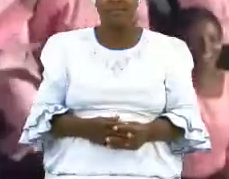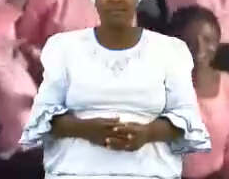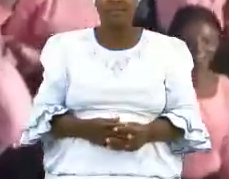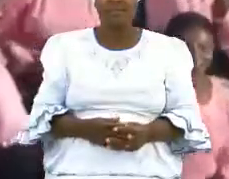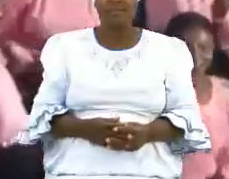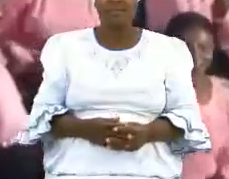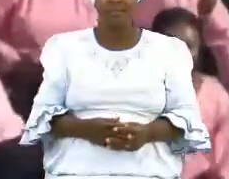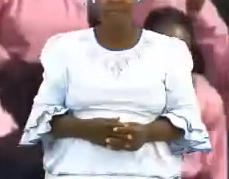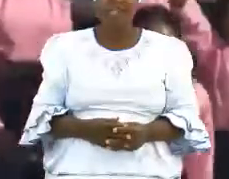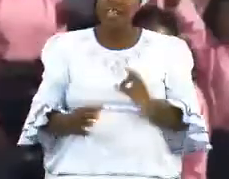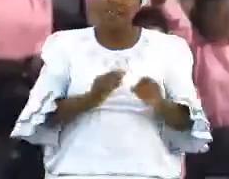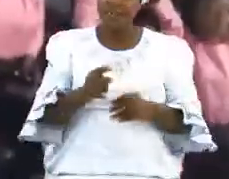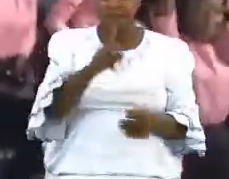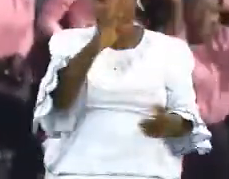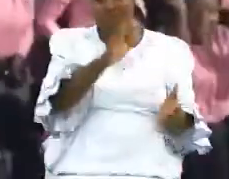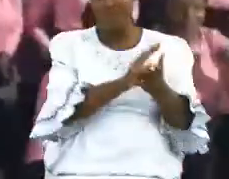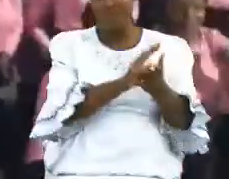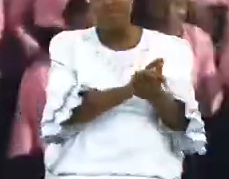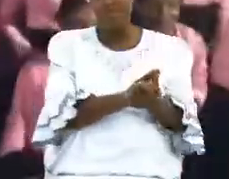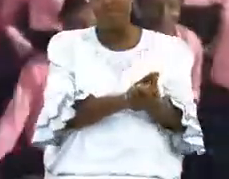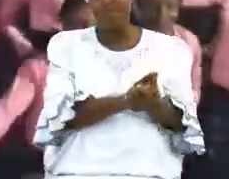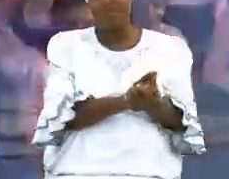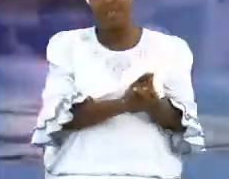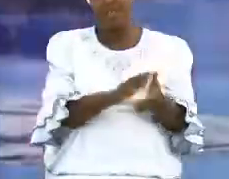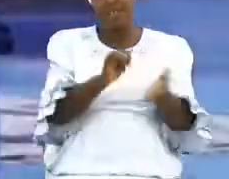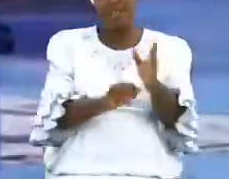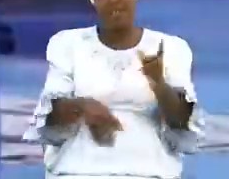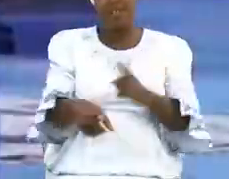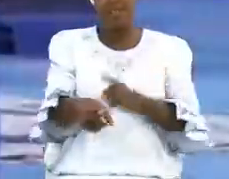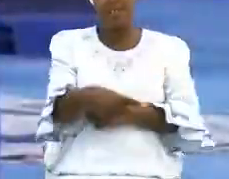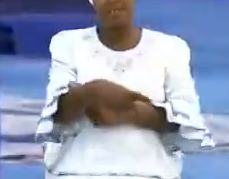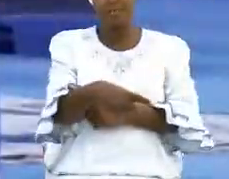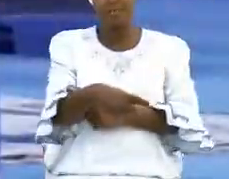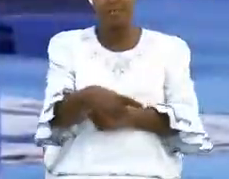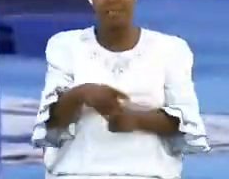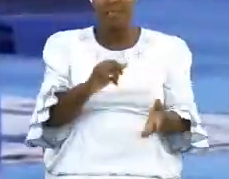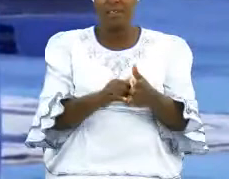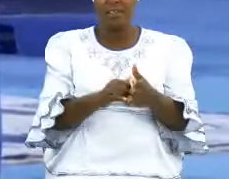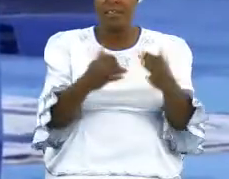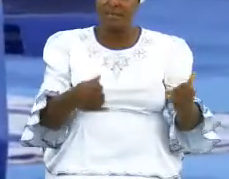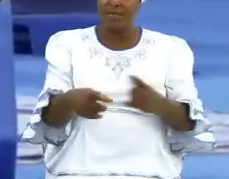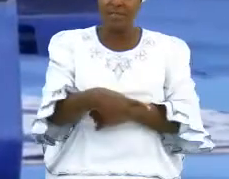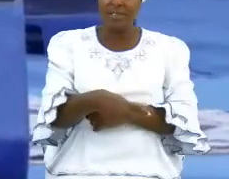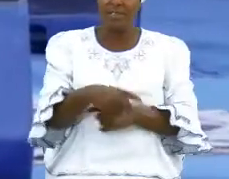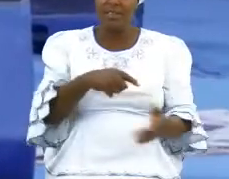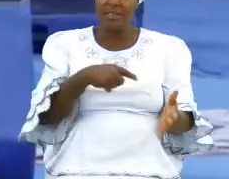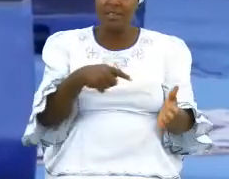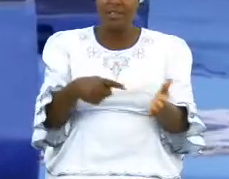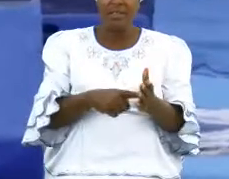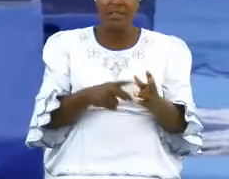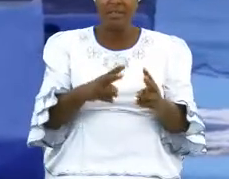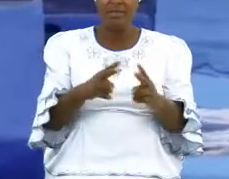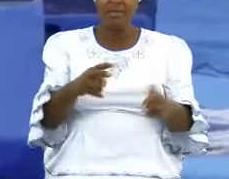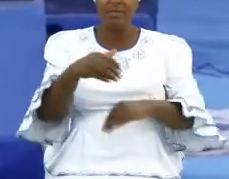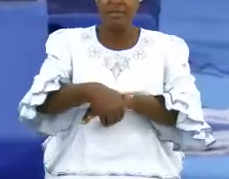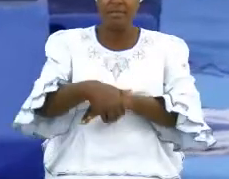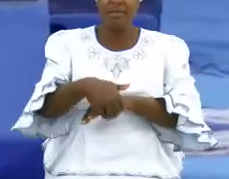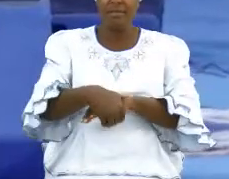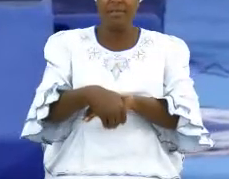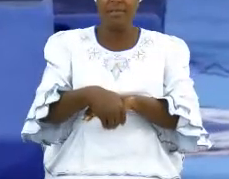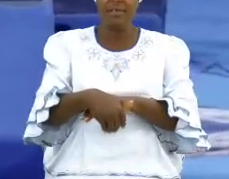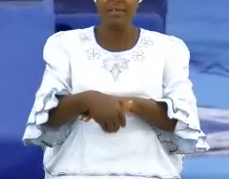If you believe that today, this very night, something great,